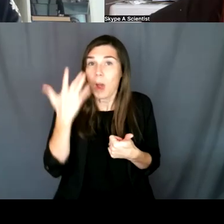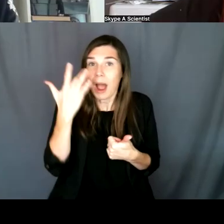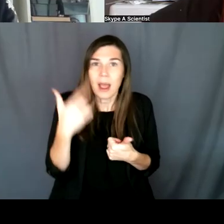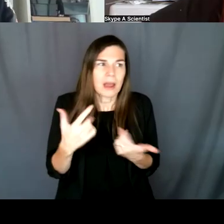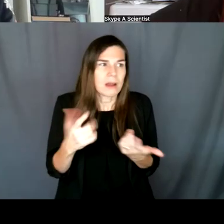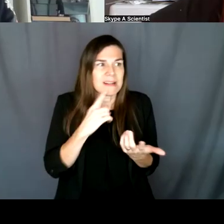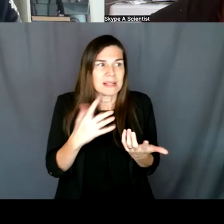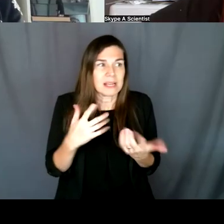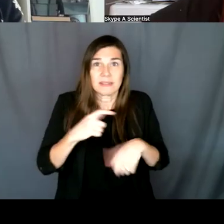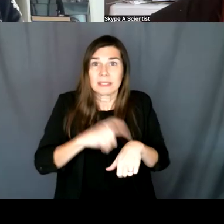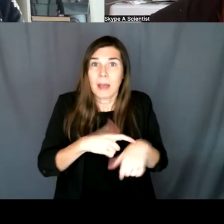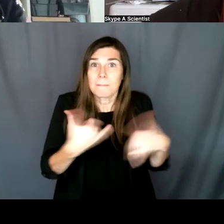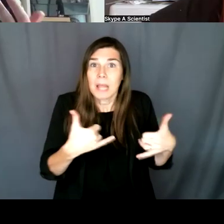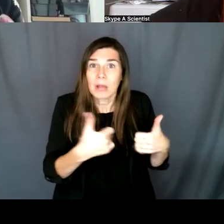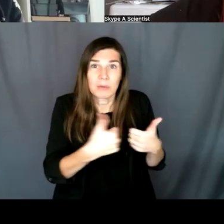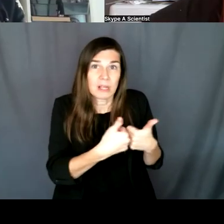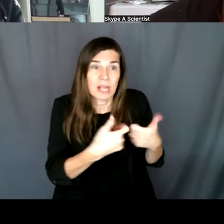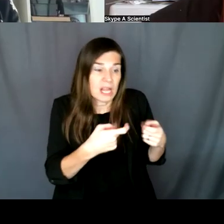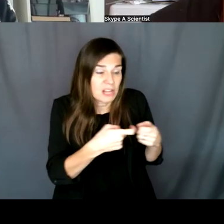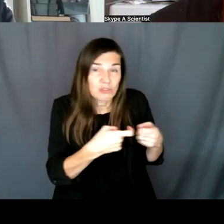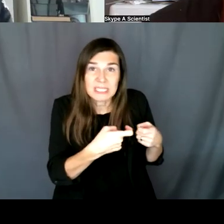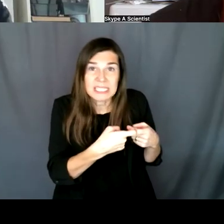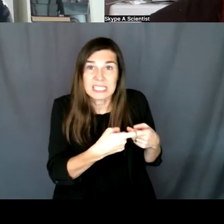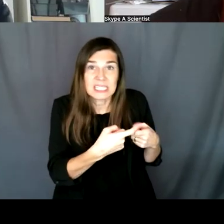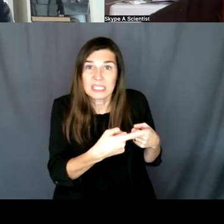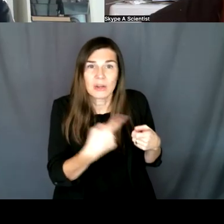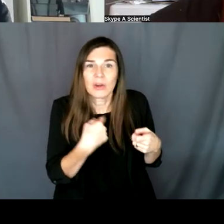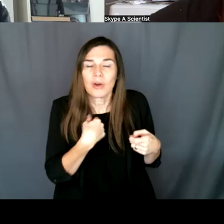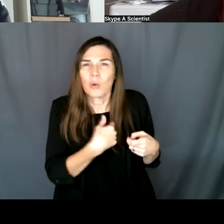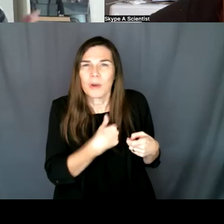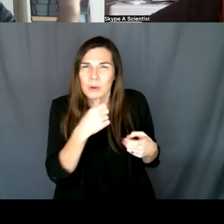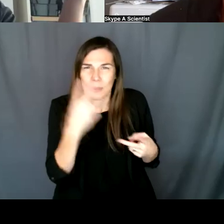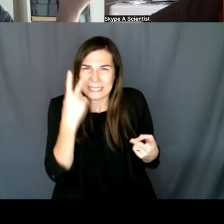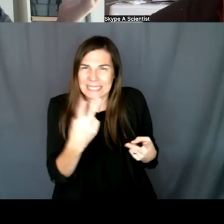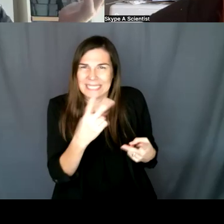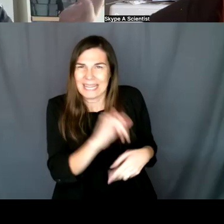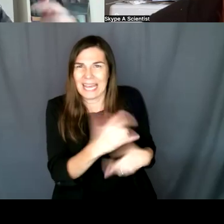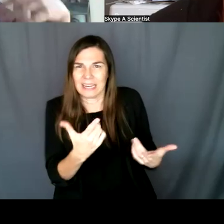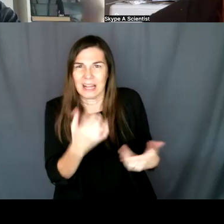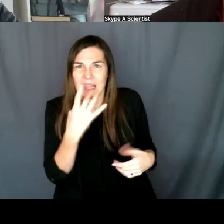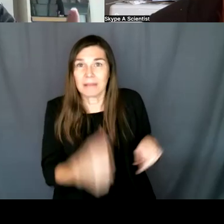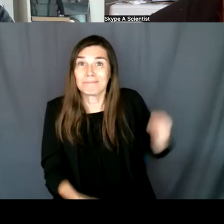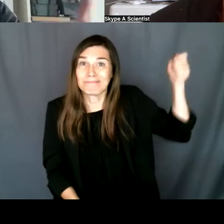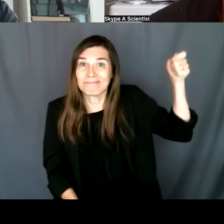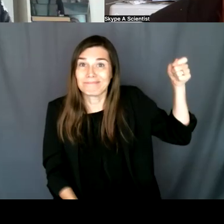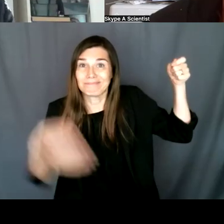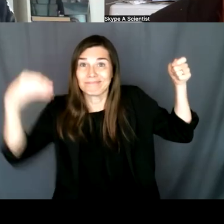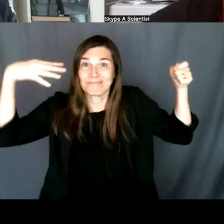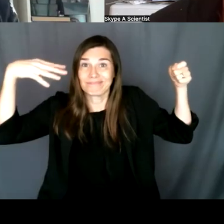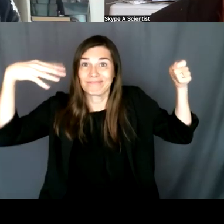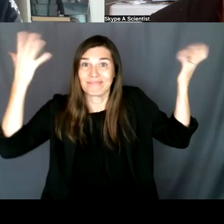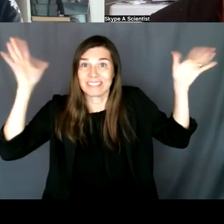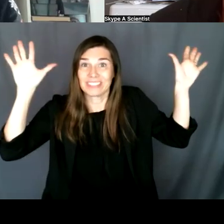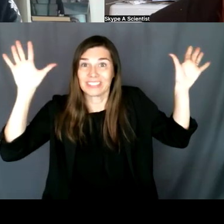time playing with electronics. Electricity isn't something that we normally see. You know, we turn our light on and we expect that